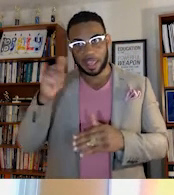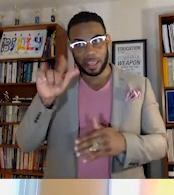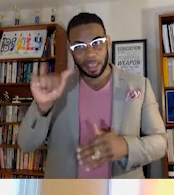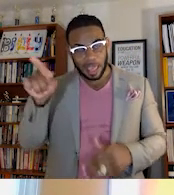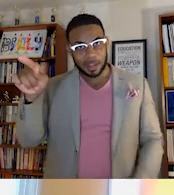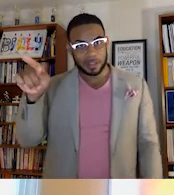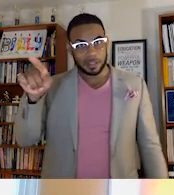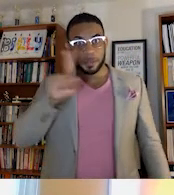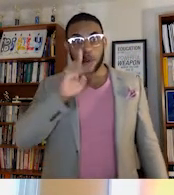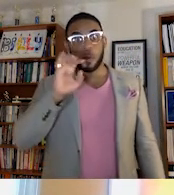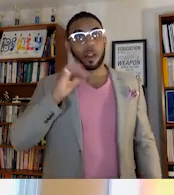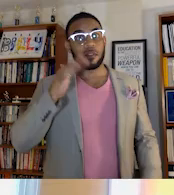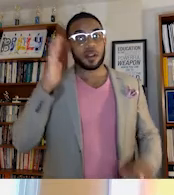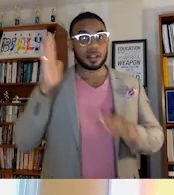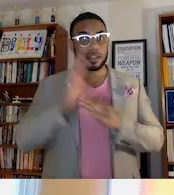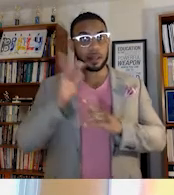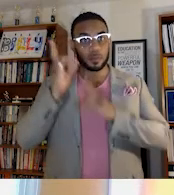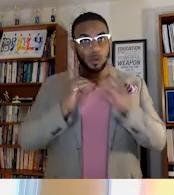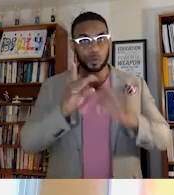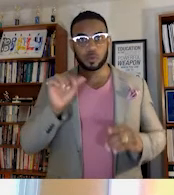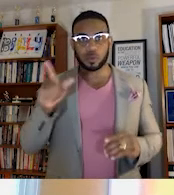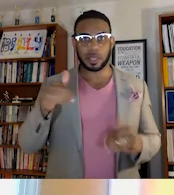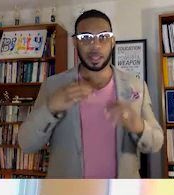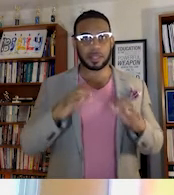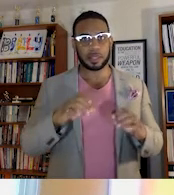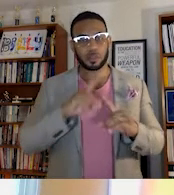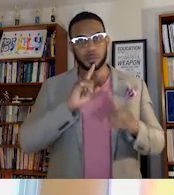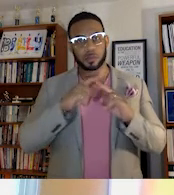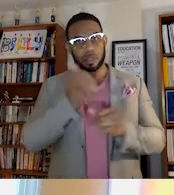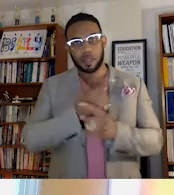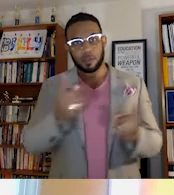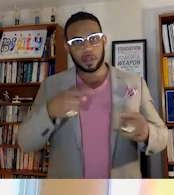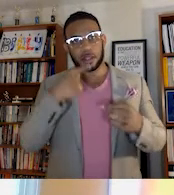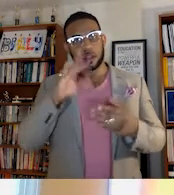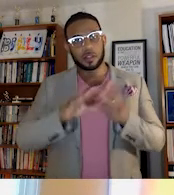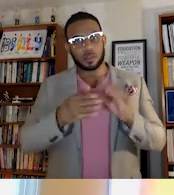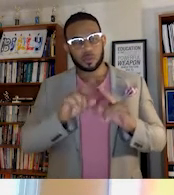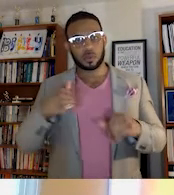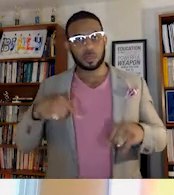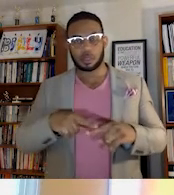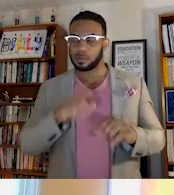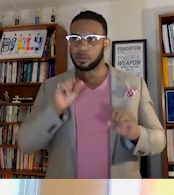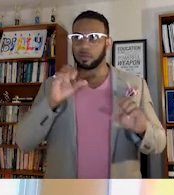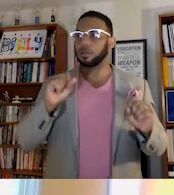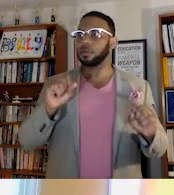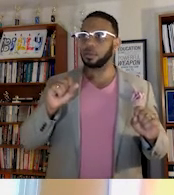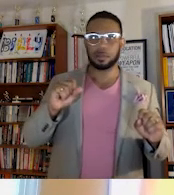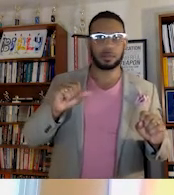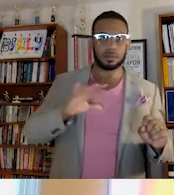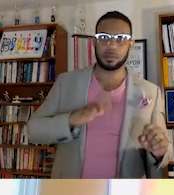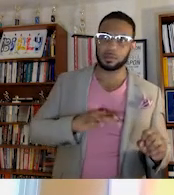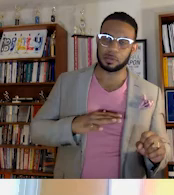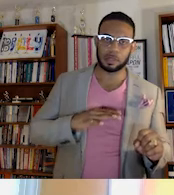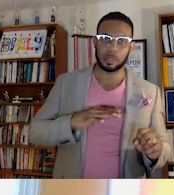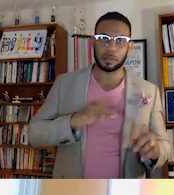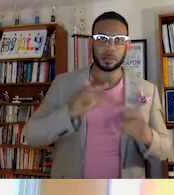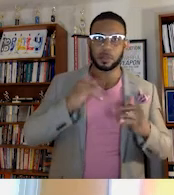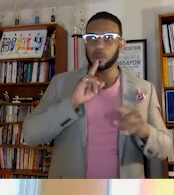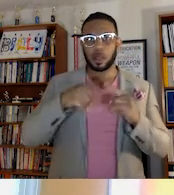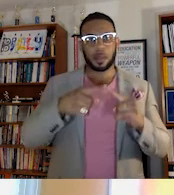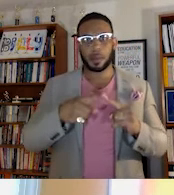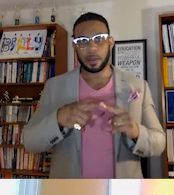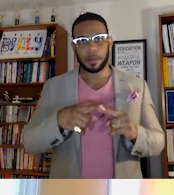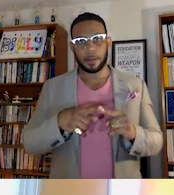gala, being one of our top donors. So he had a chance to speak to everyone and tell his story to us, which was so wonderful. People still talk